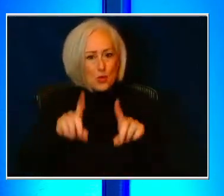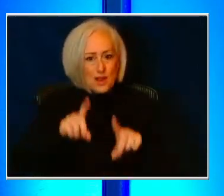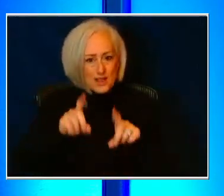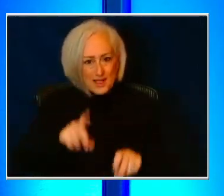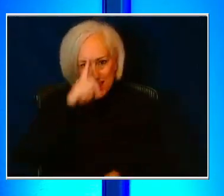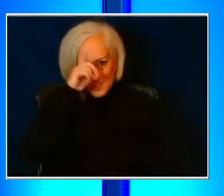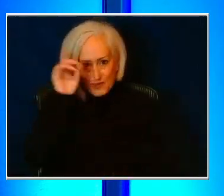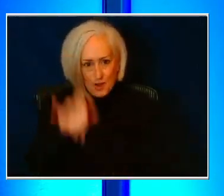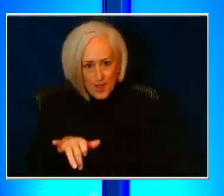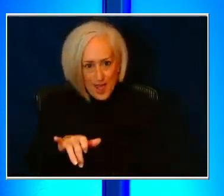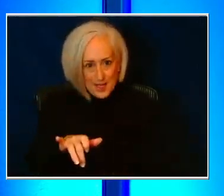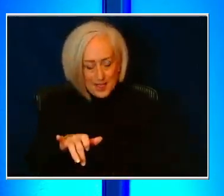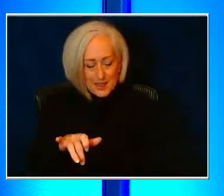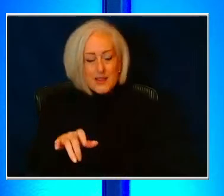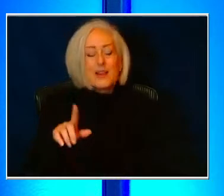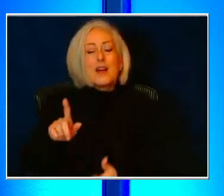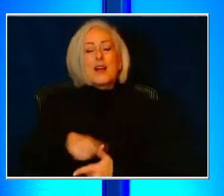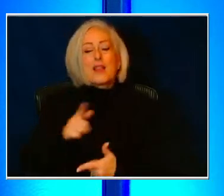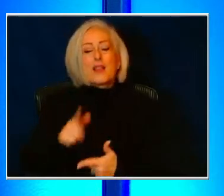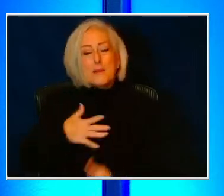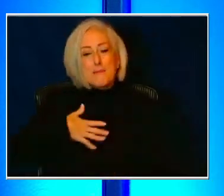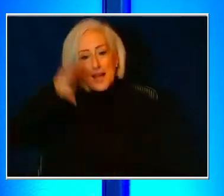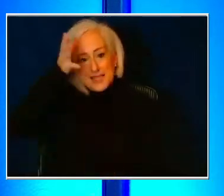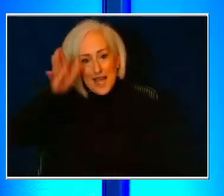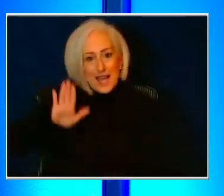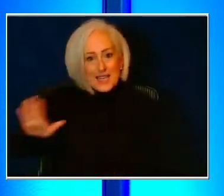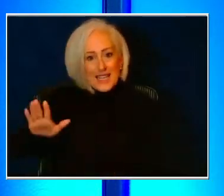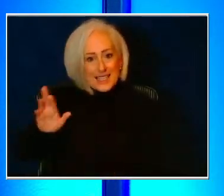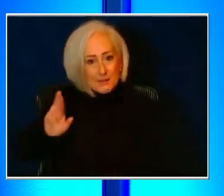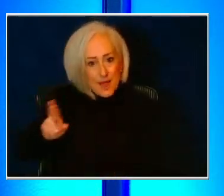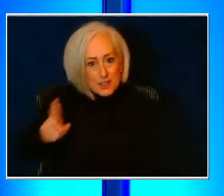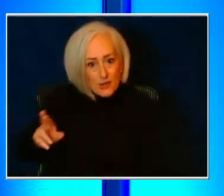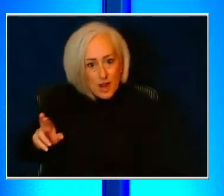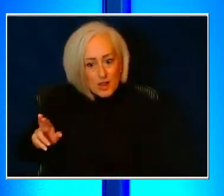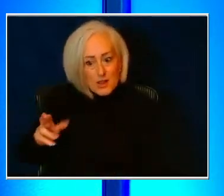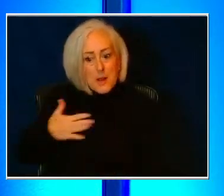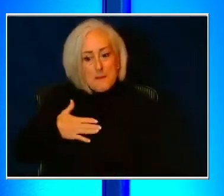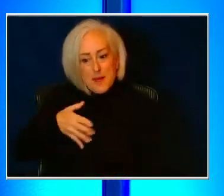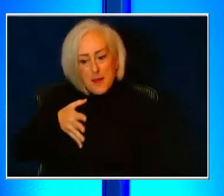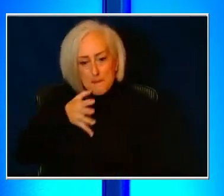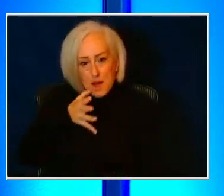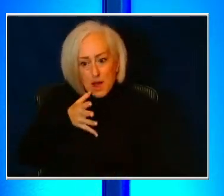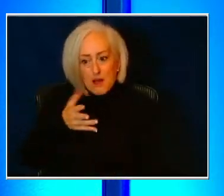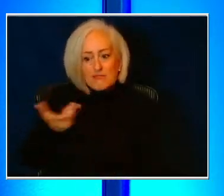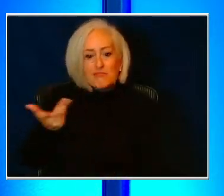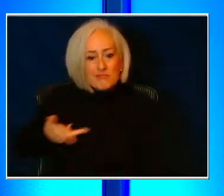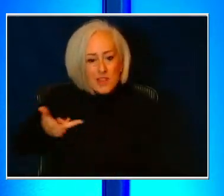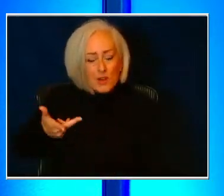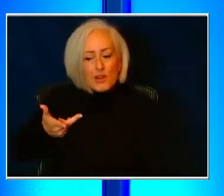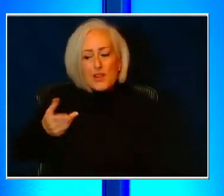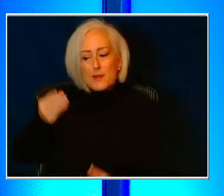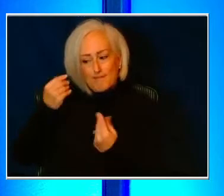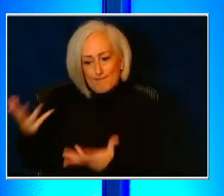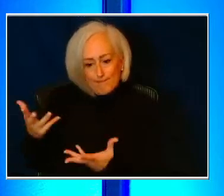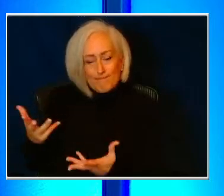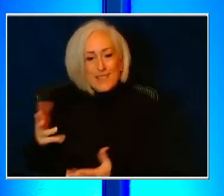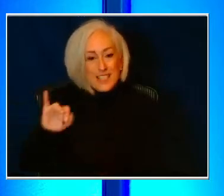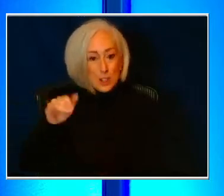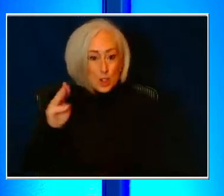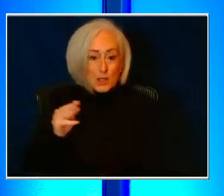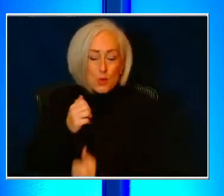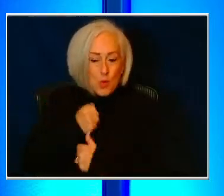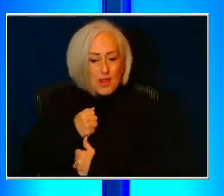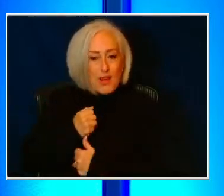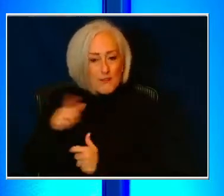friends and my mom sat down and they were like, Jim, we're so worried about you and we love you. You need to explore this with a